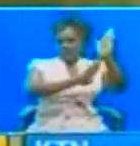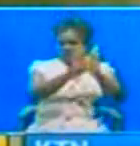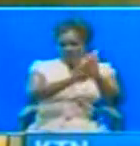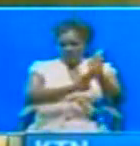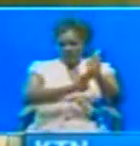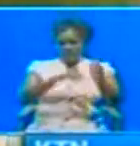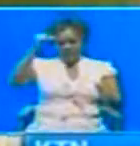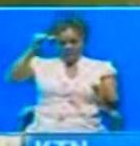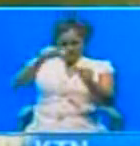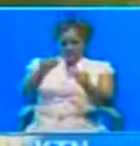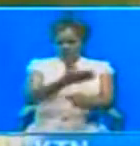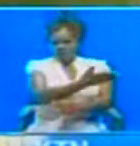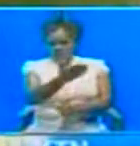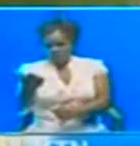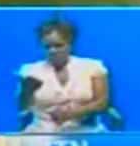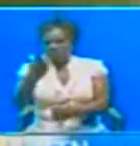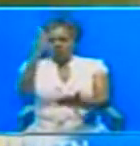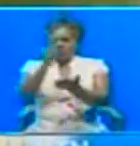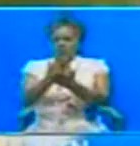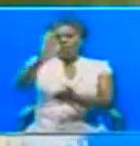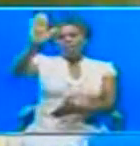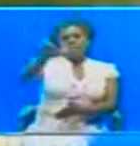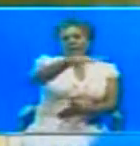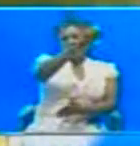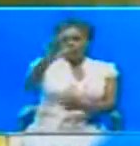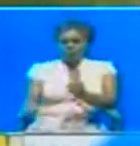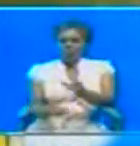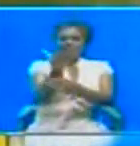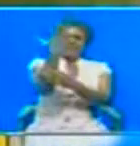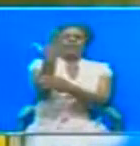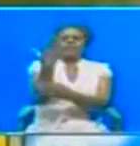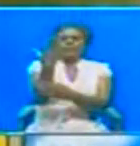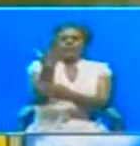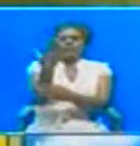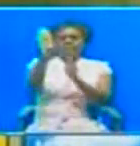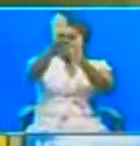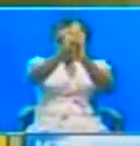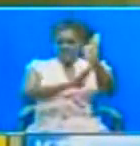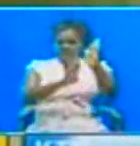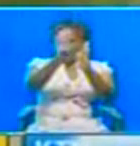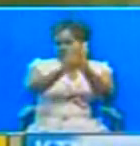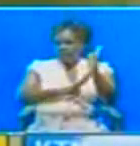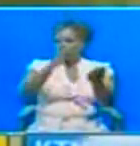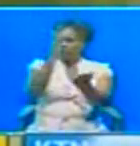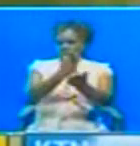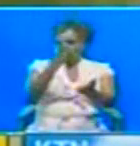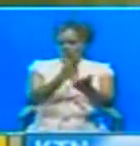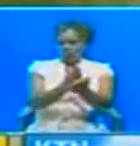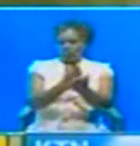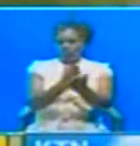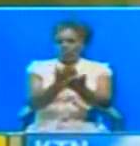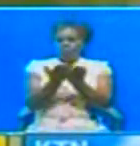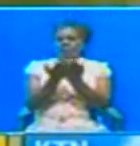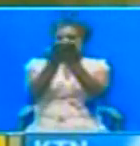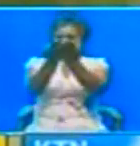need to remind you, is actually a parliamentary initiative. It is a bill that actually is